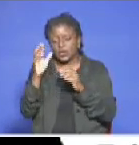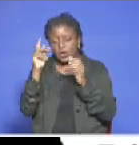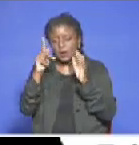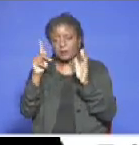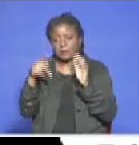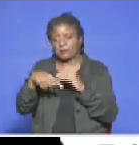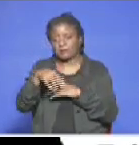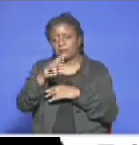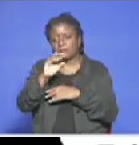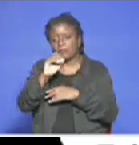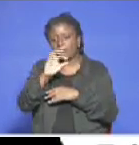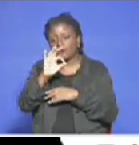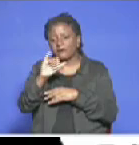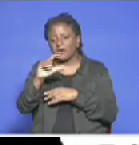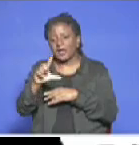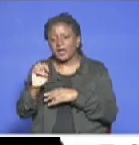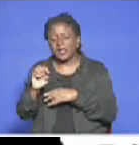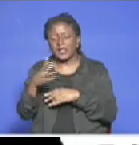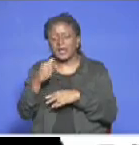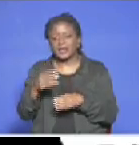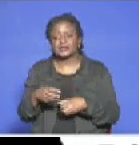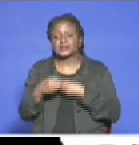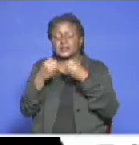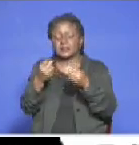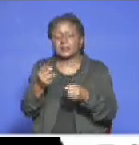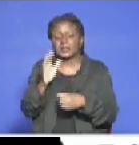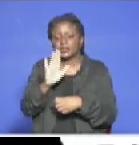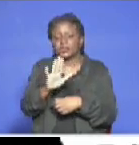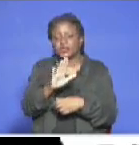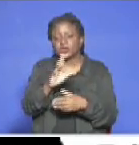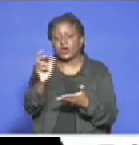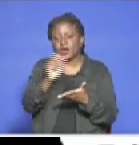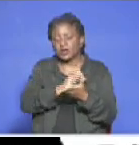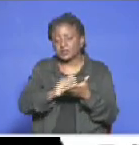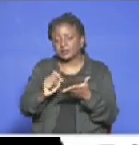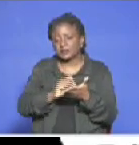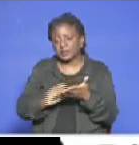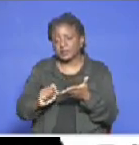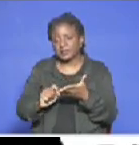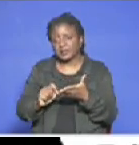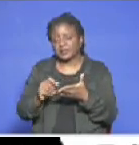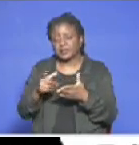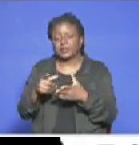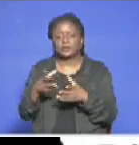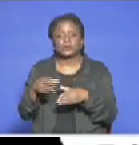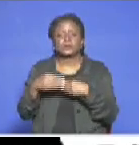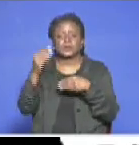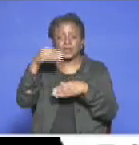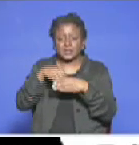your essay at the click of a button. Your essay will be entered and you will receive a confirmation.